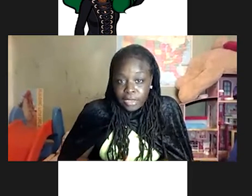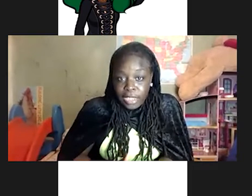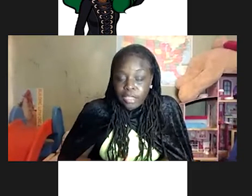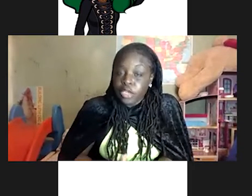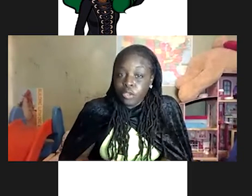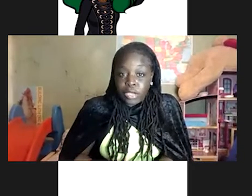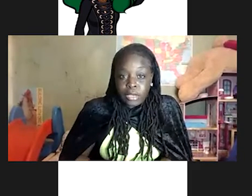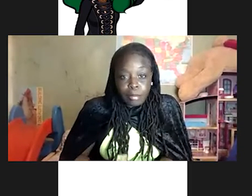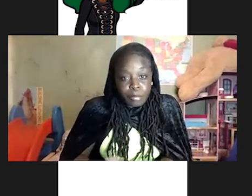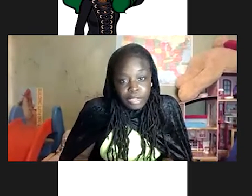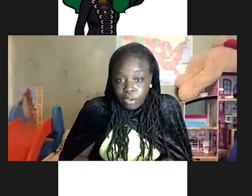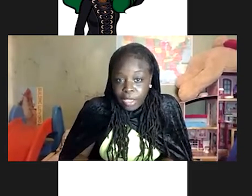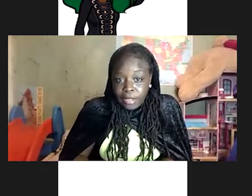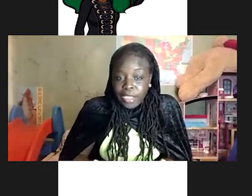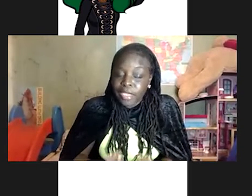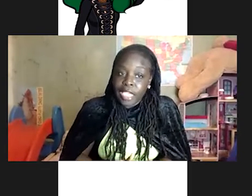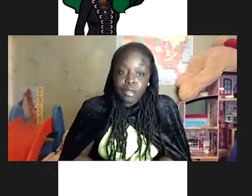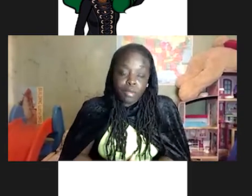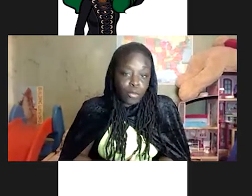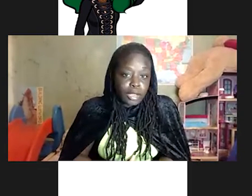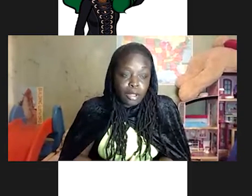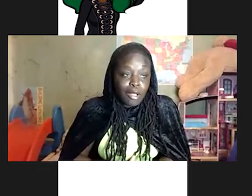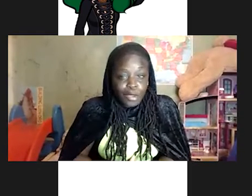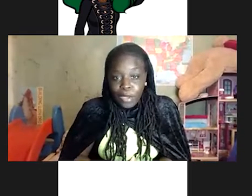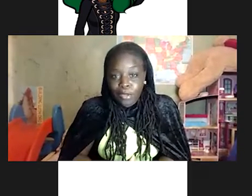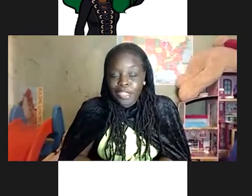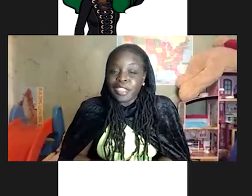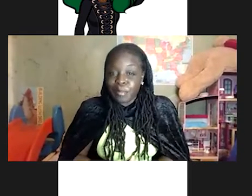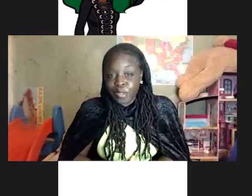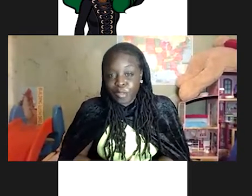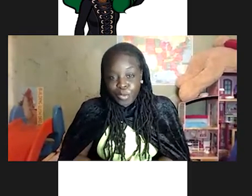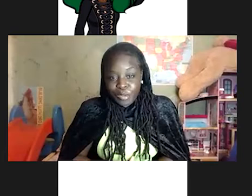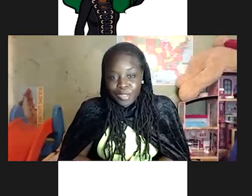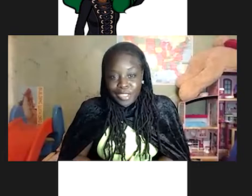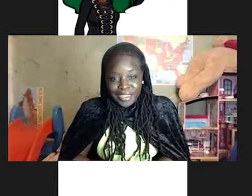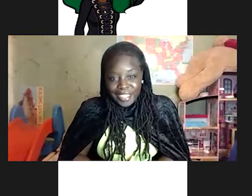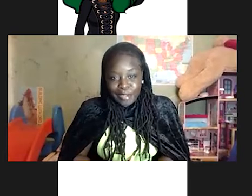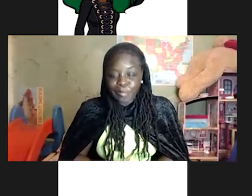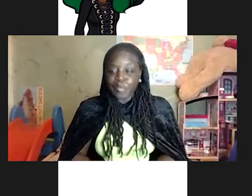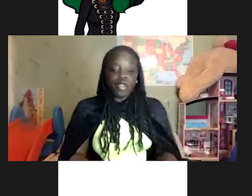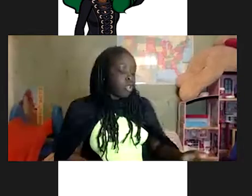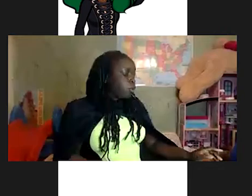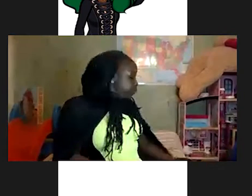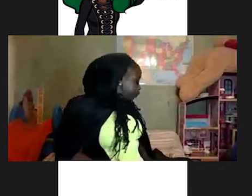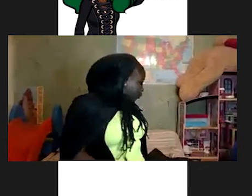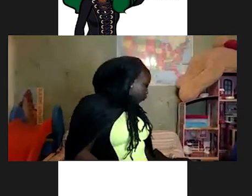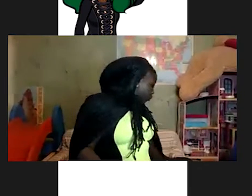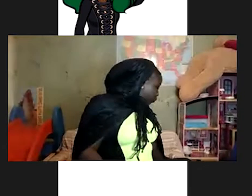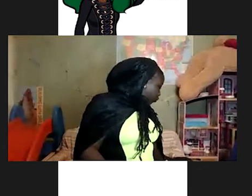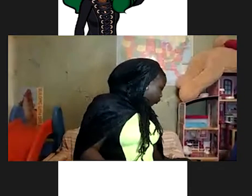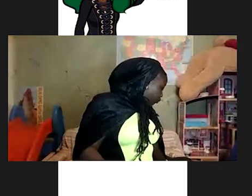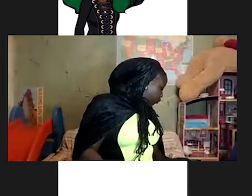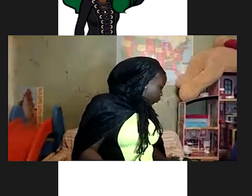can today, you can complete your mask and we can all go out and be superheroes together. So,